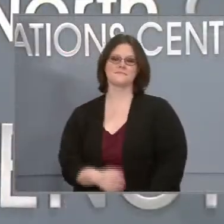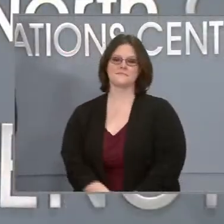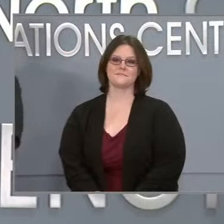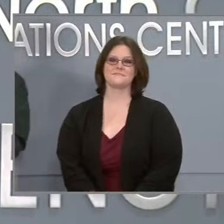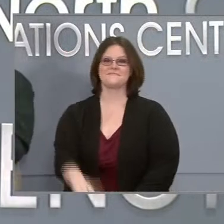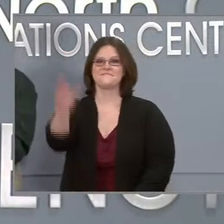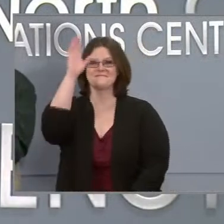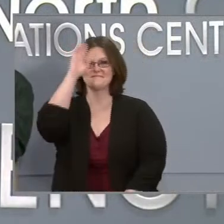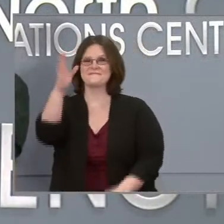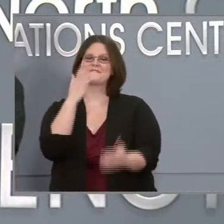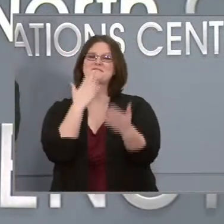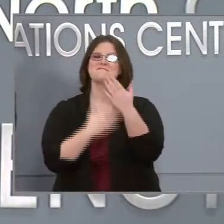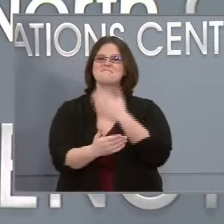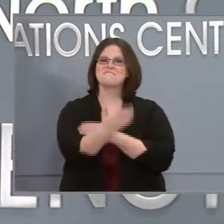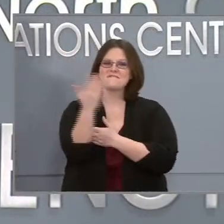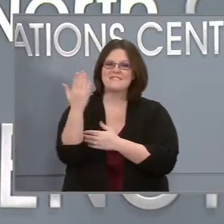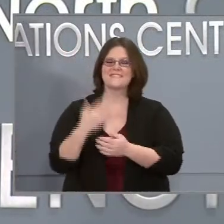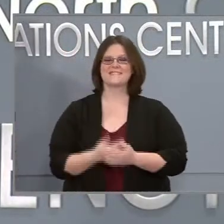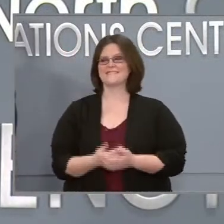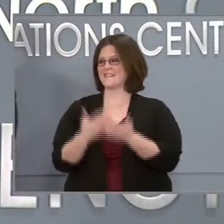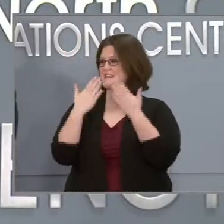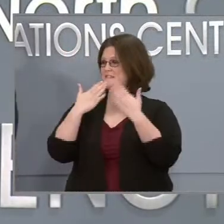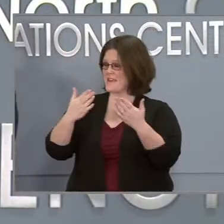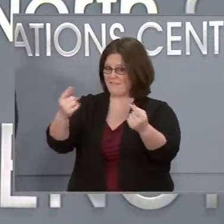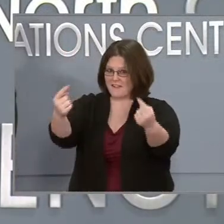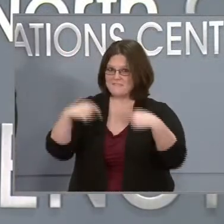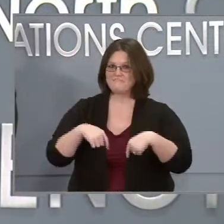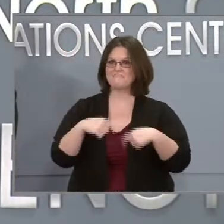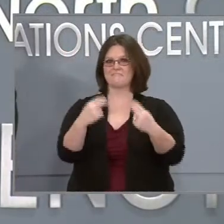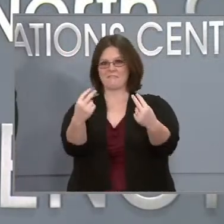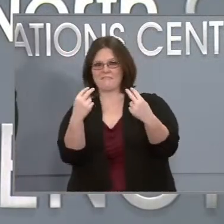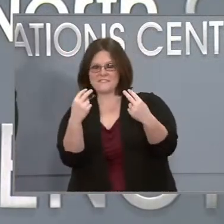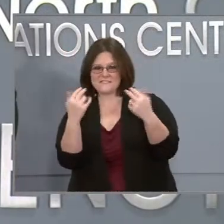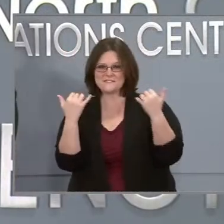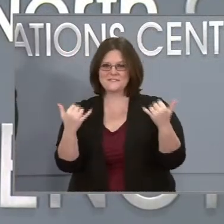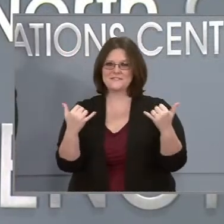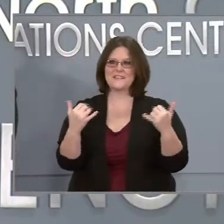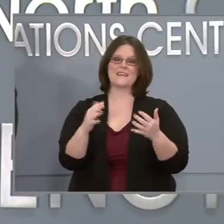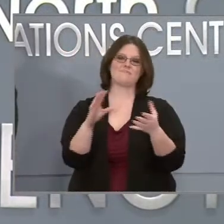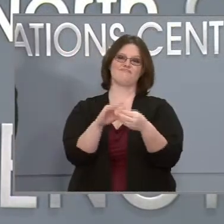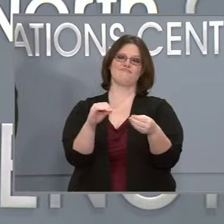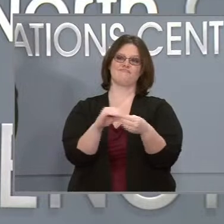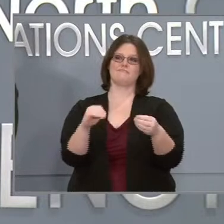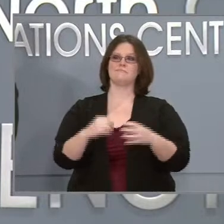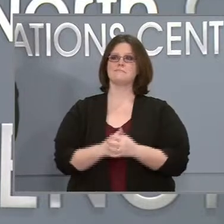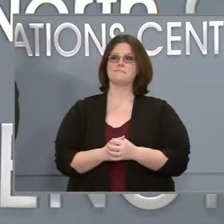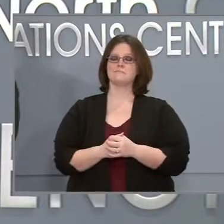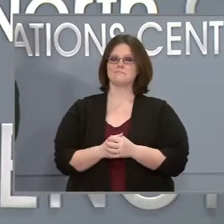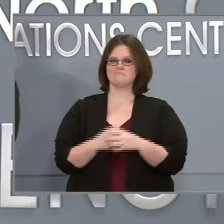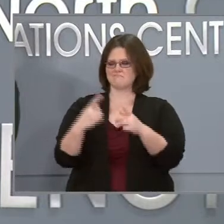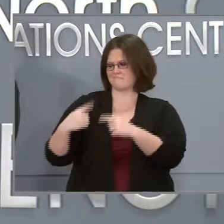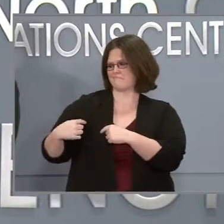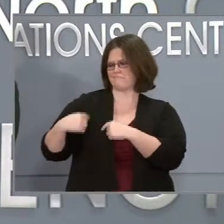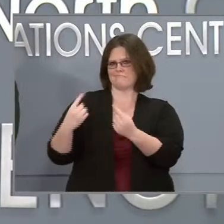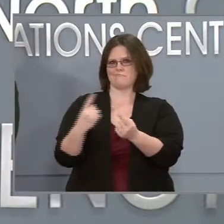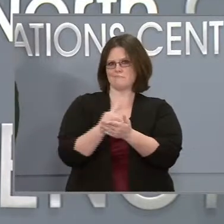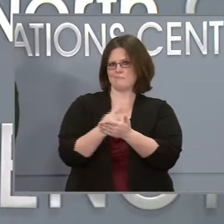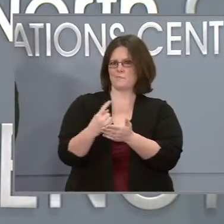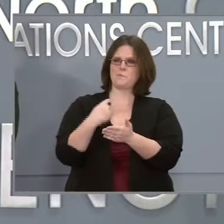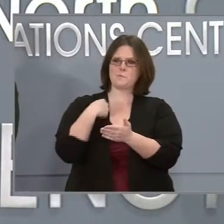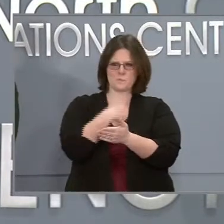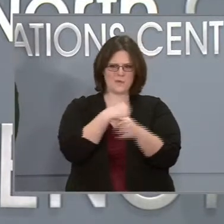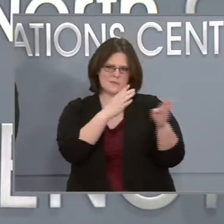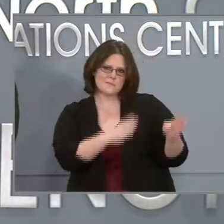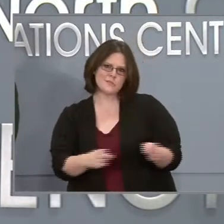Good morning everybody and thank you for joining our briefing today. For the last couple of days we've been preparing for a dangerous